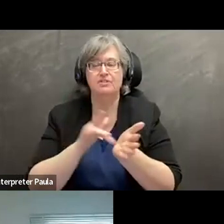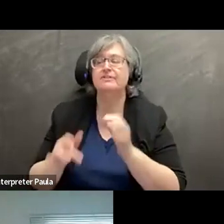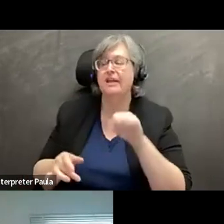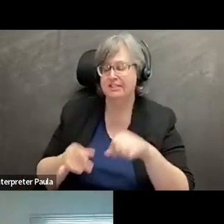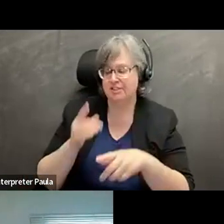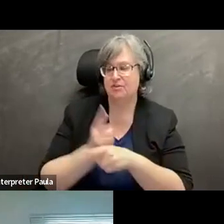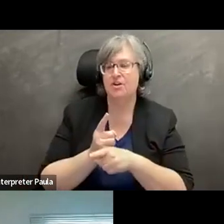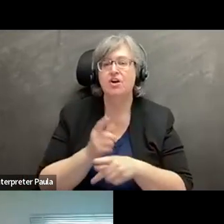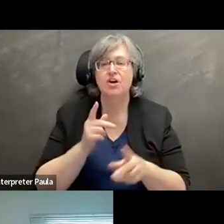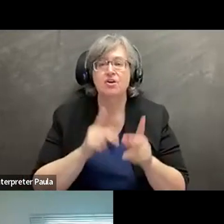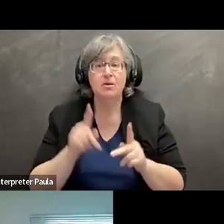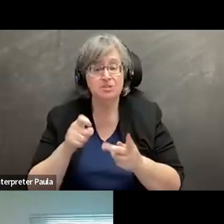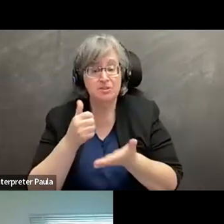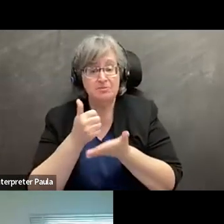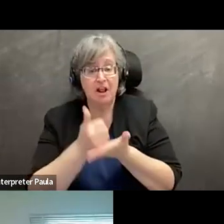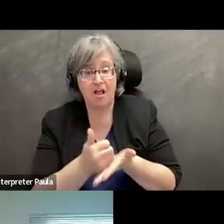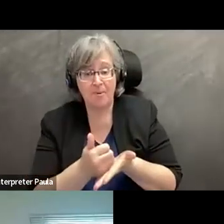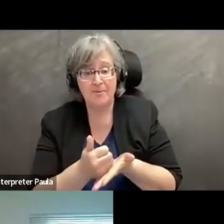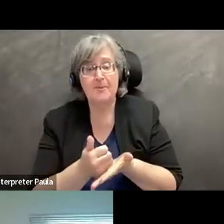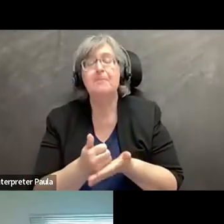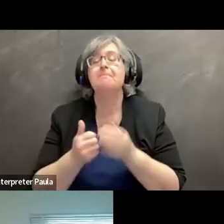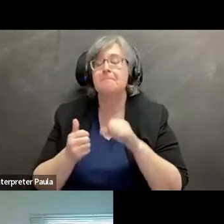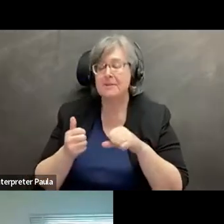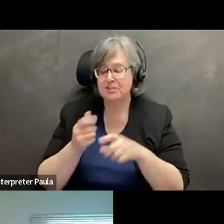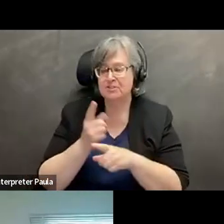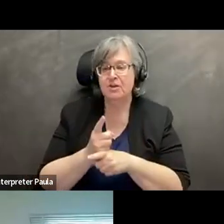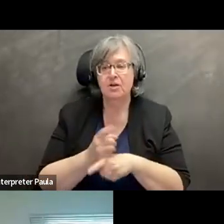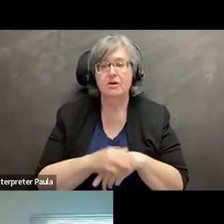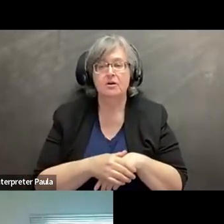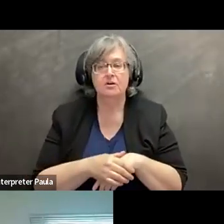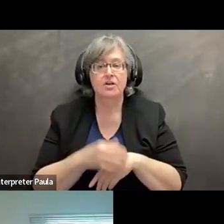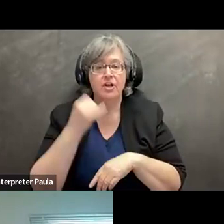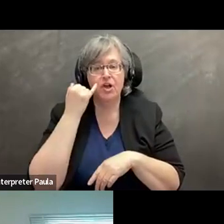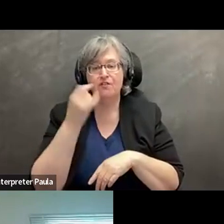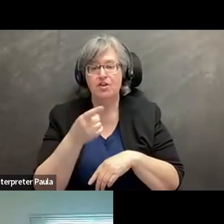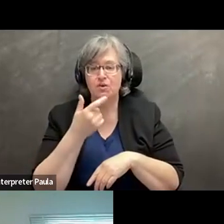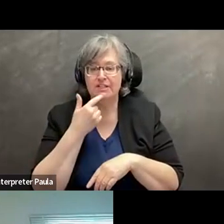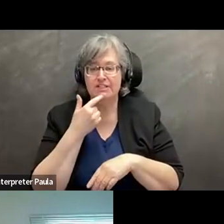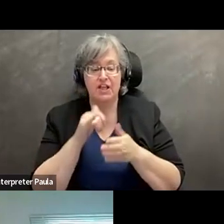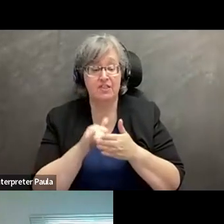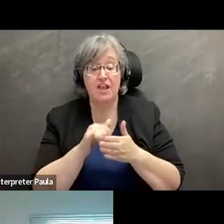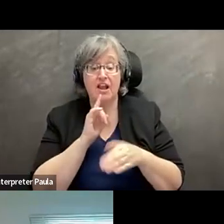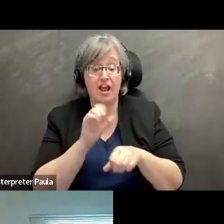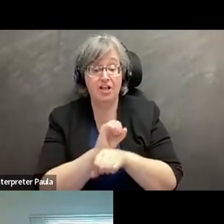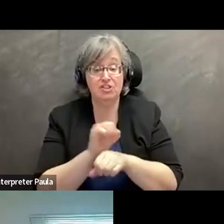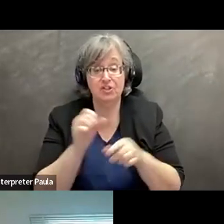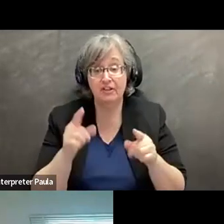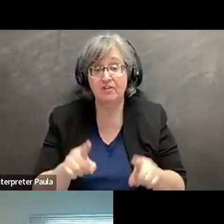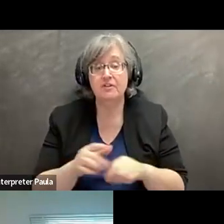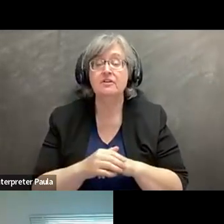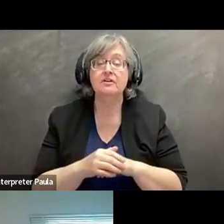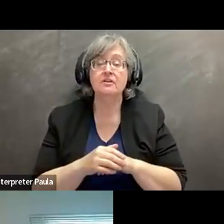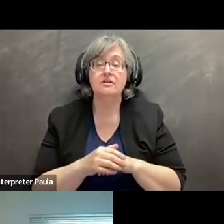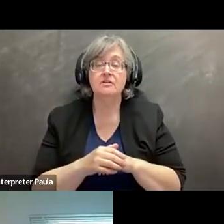with people who are supposed to be helping them by saying, well, if you say that, this actually happened, or if